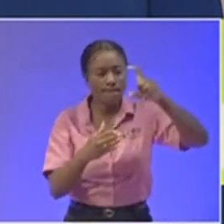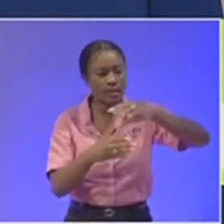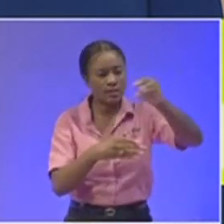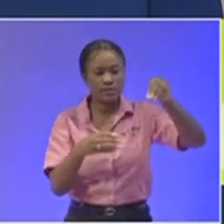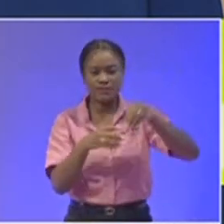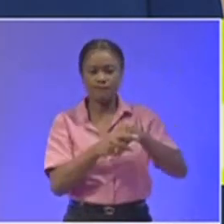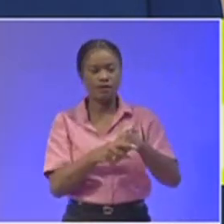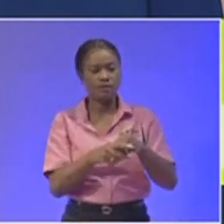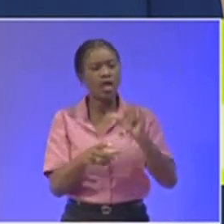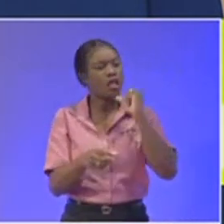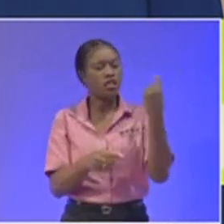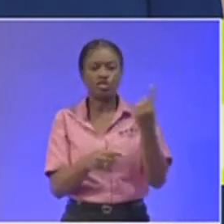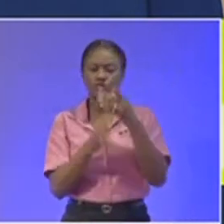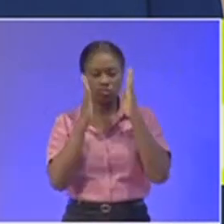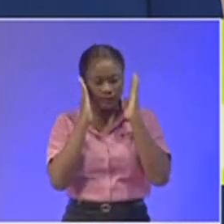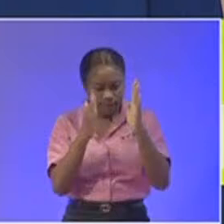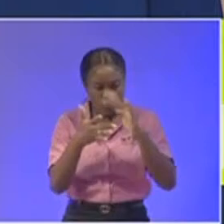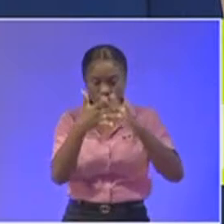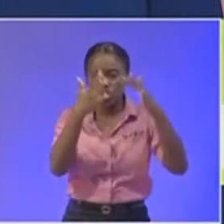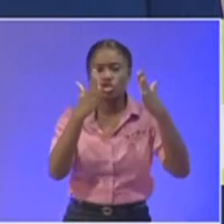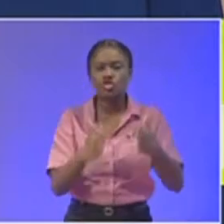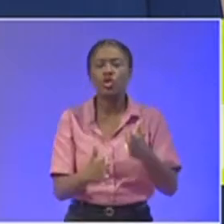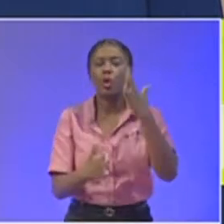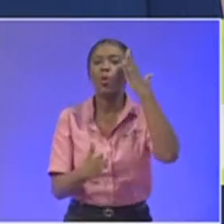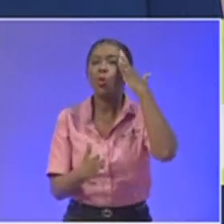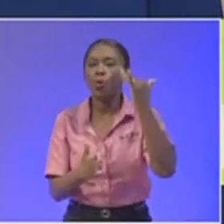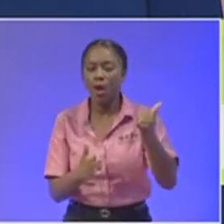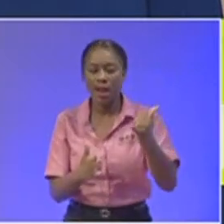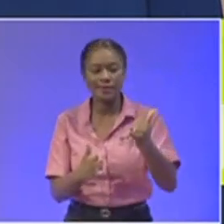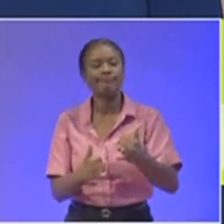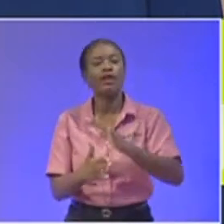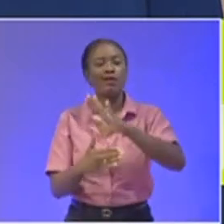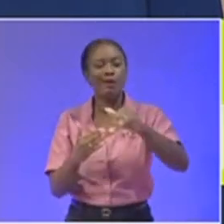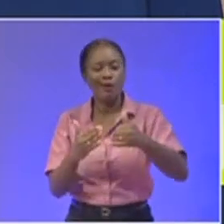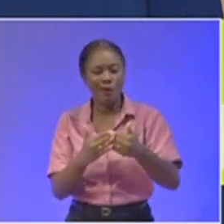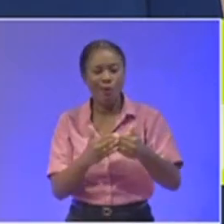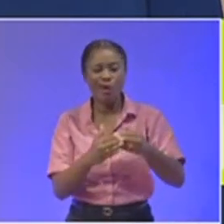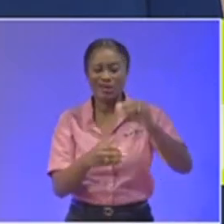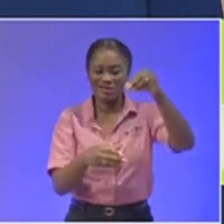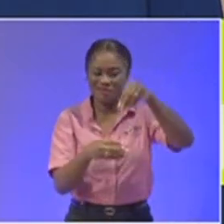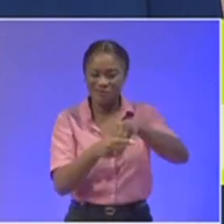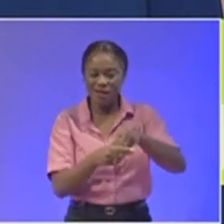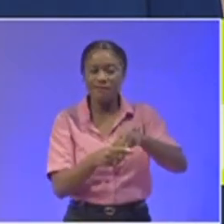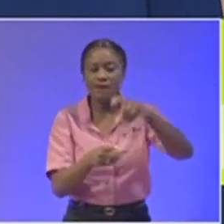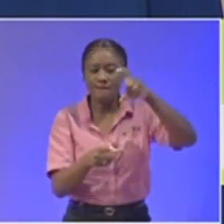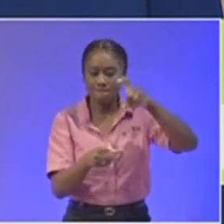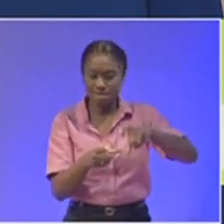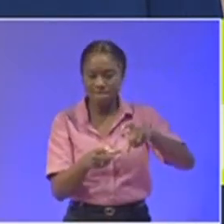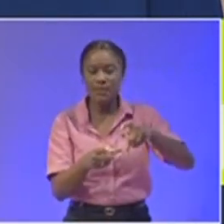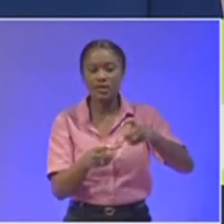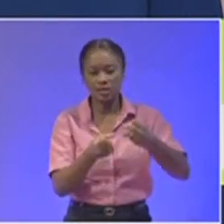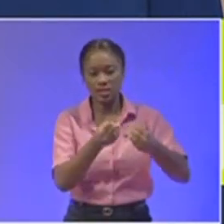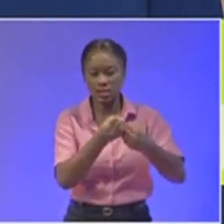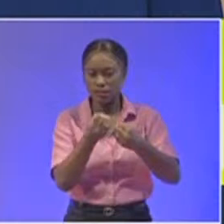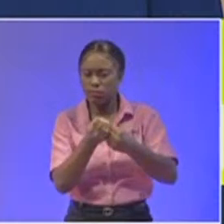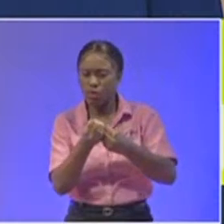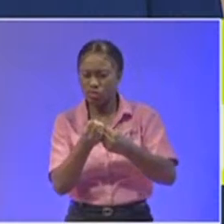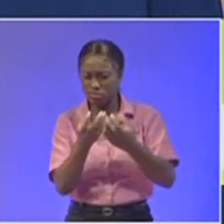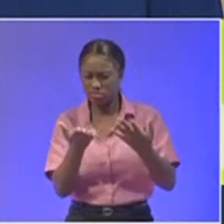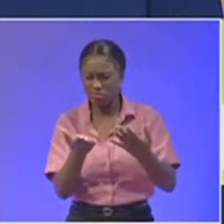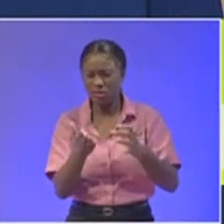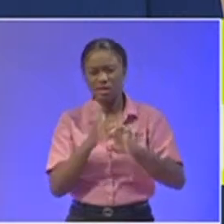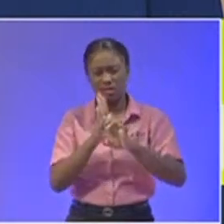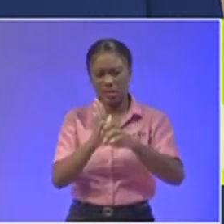can't work with the student alone. It must be built into the policy that levels of intervention must support not only the student, but all the stakeholders that